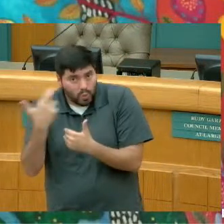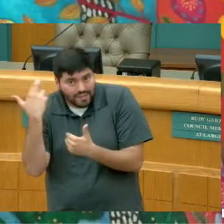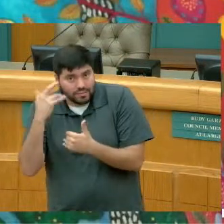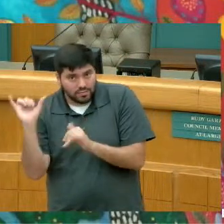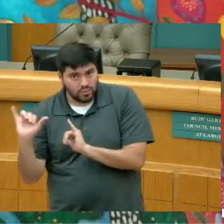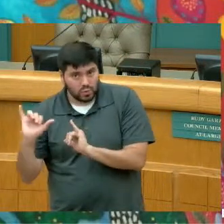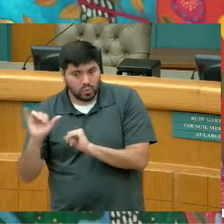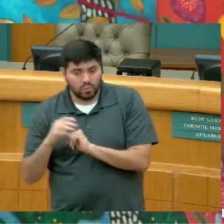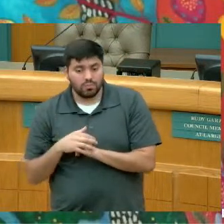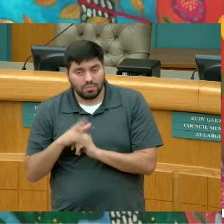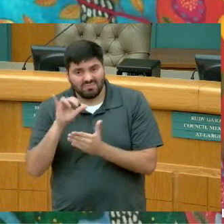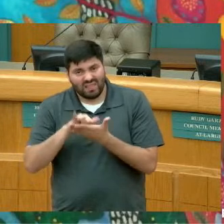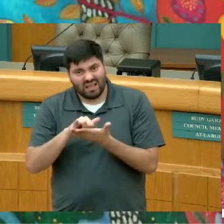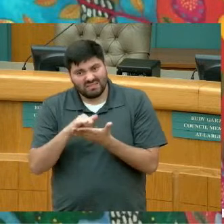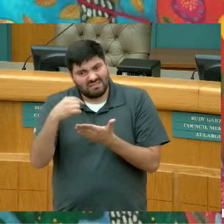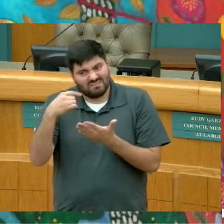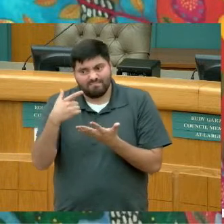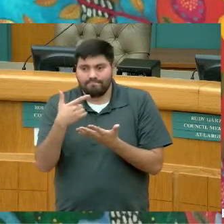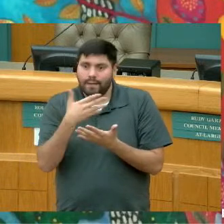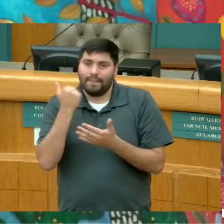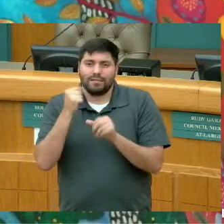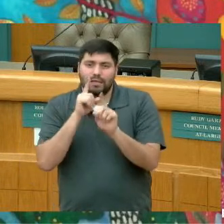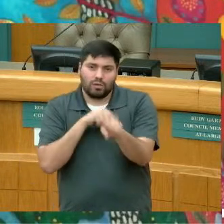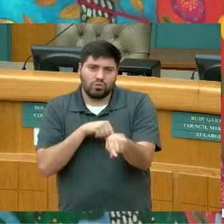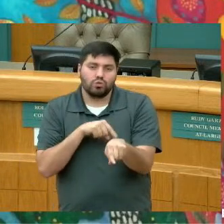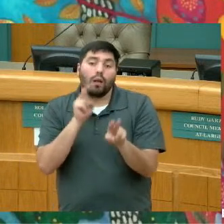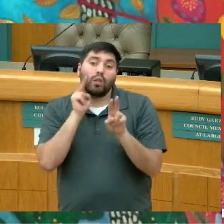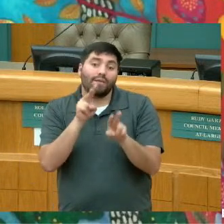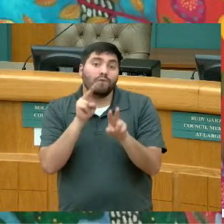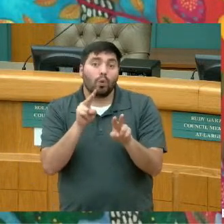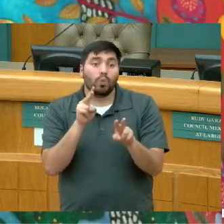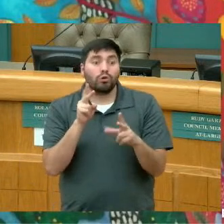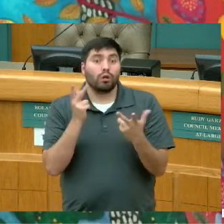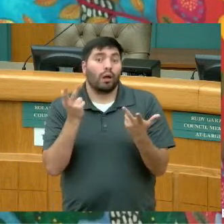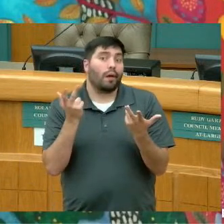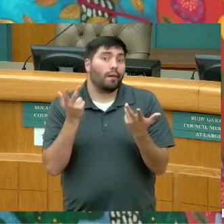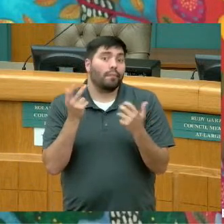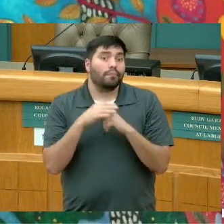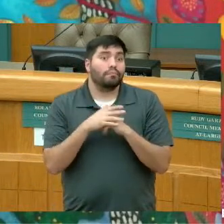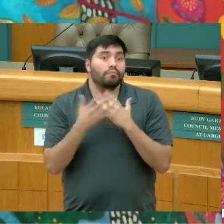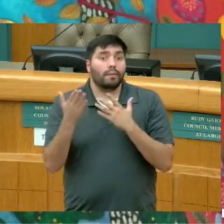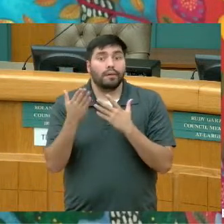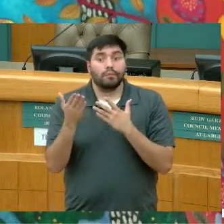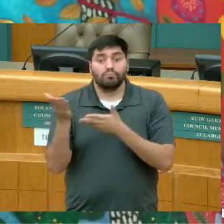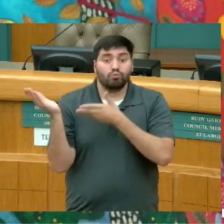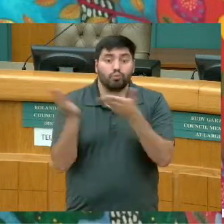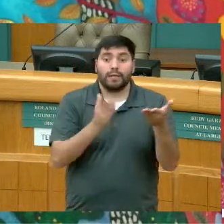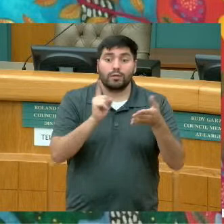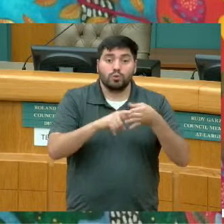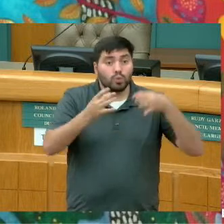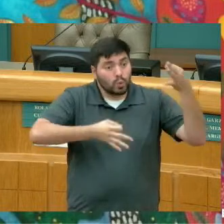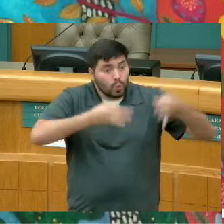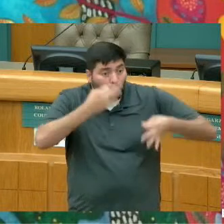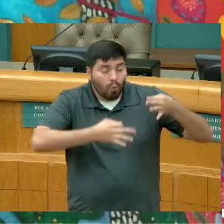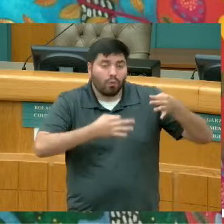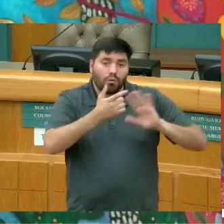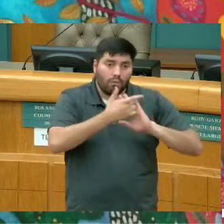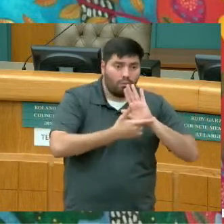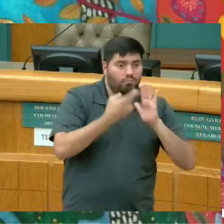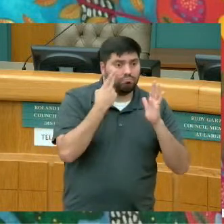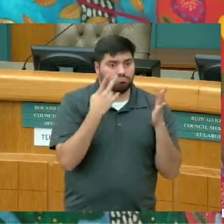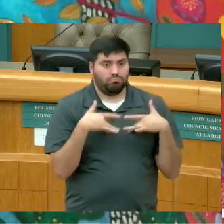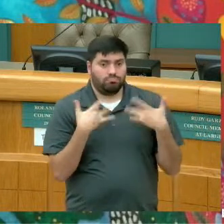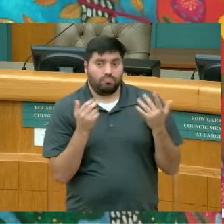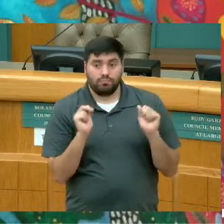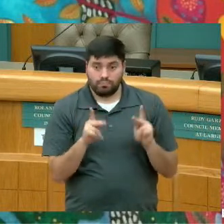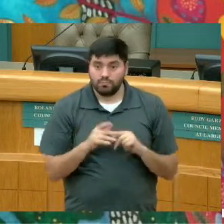can say about that situation. But I look forward to, to bringing it to the court of law where it